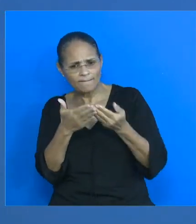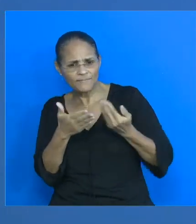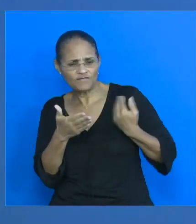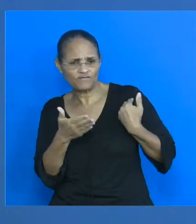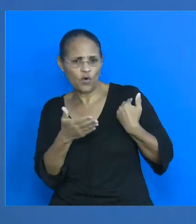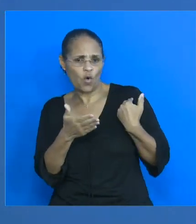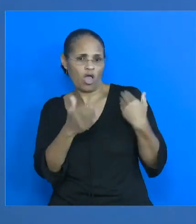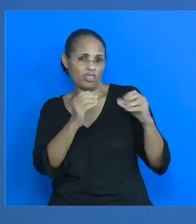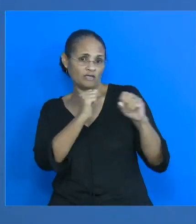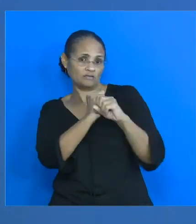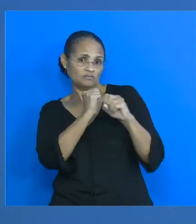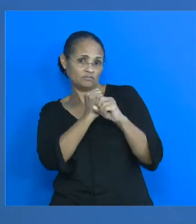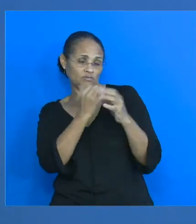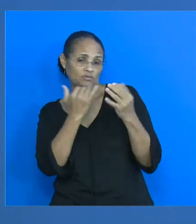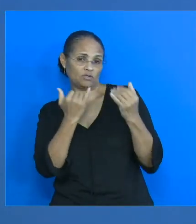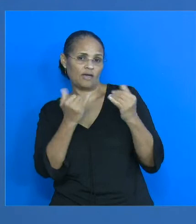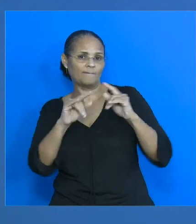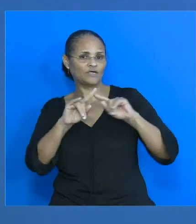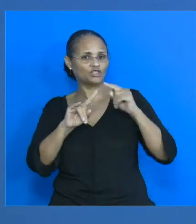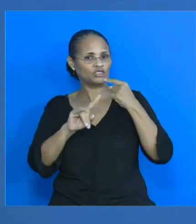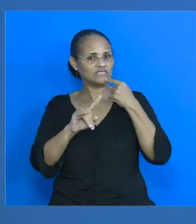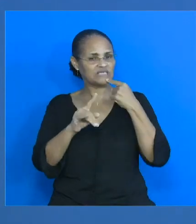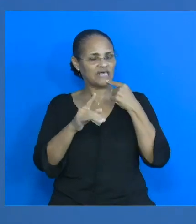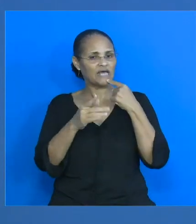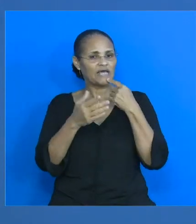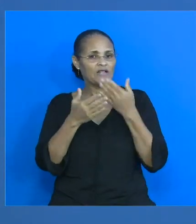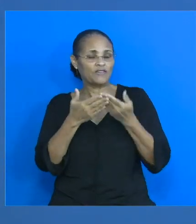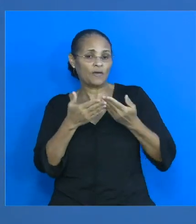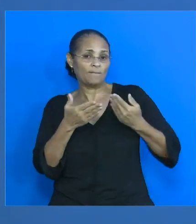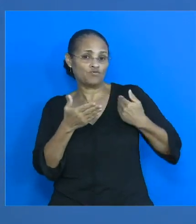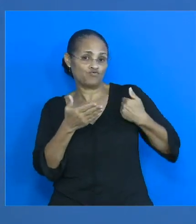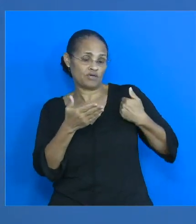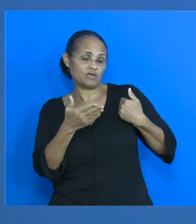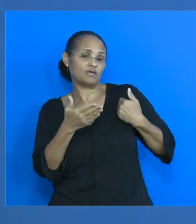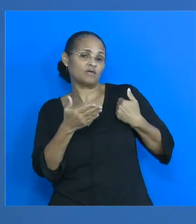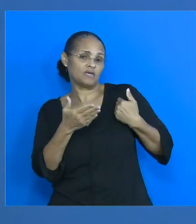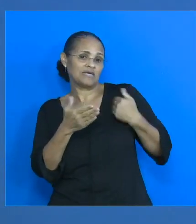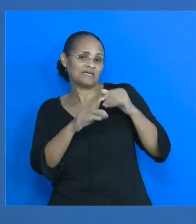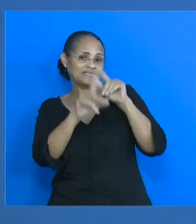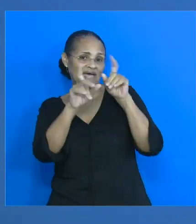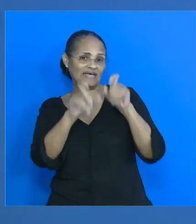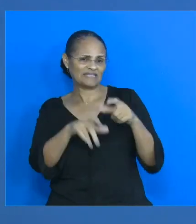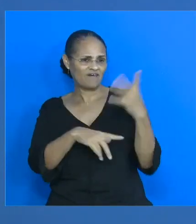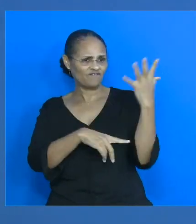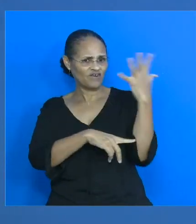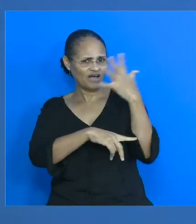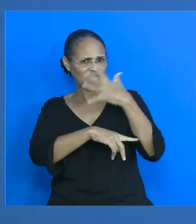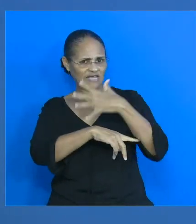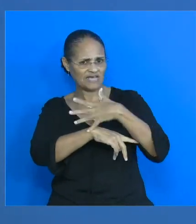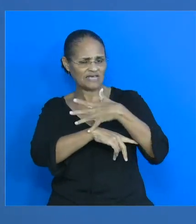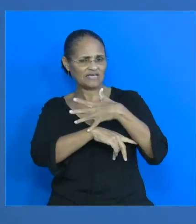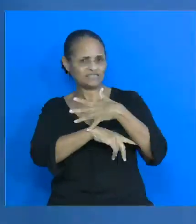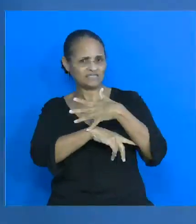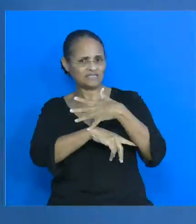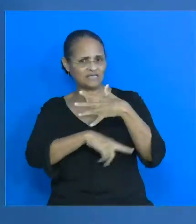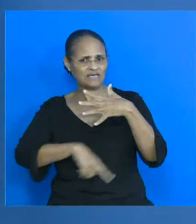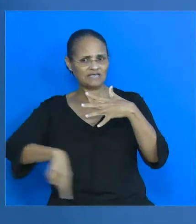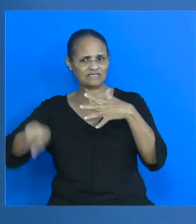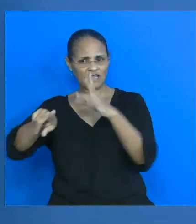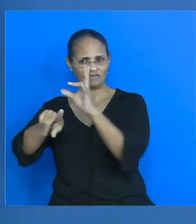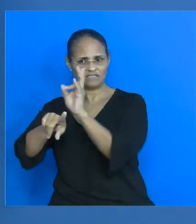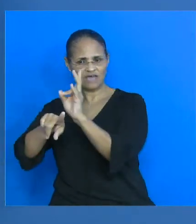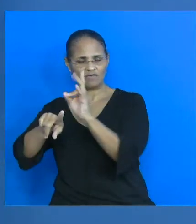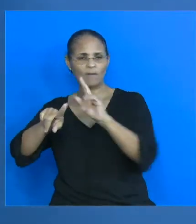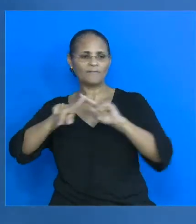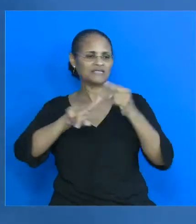that the pre-departure test was now going to be moved to 5 days instead of 7, and that still hasn't been updated on the Because we haven't had the website? law yet. Those